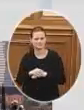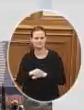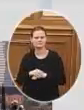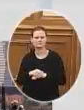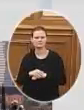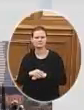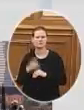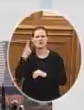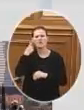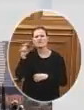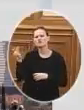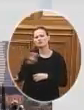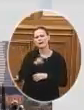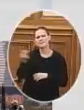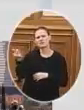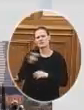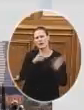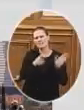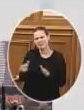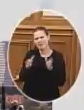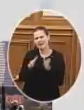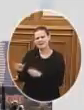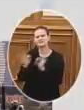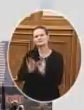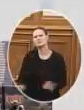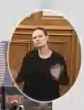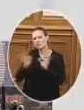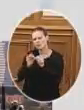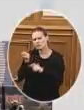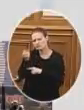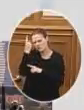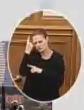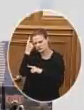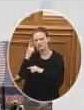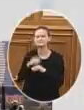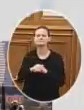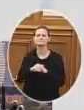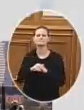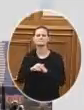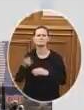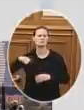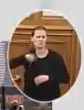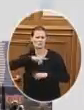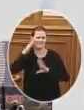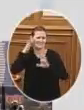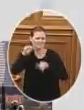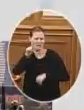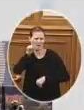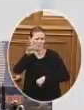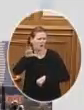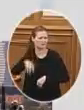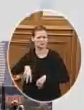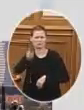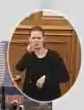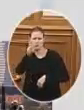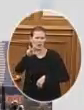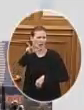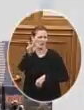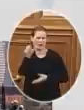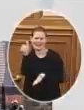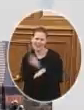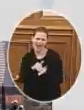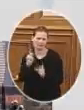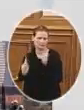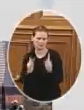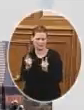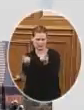it's important to see if we receive as many as the hundreds of thousands of spectators that people expect will come to San Francisco